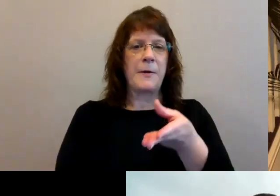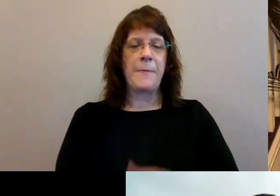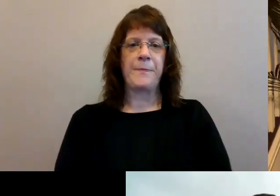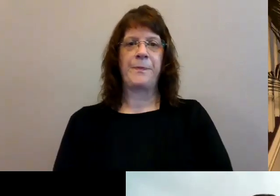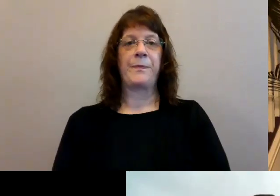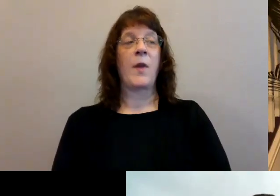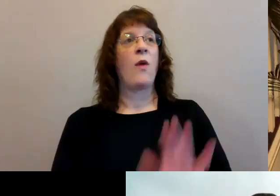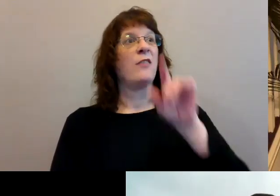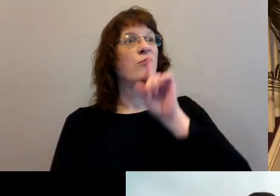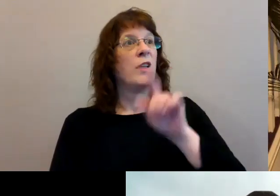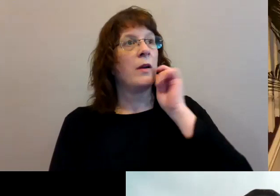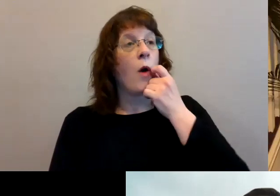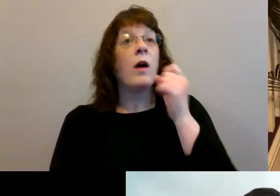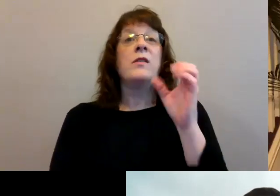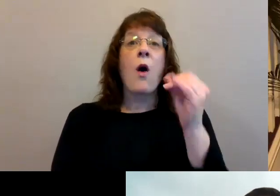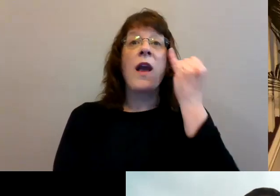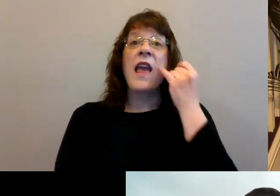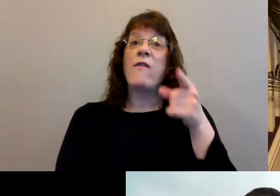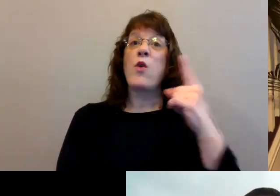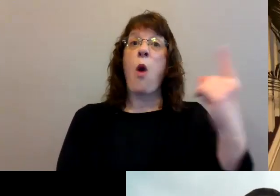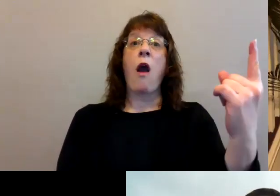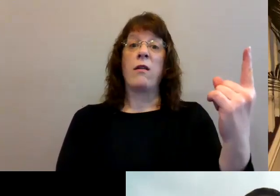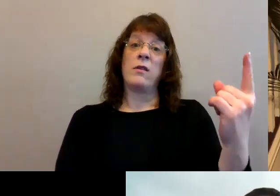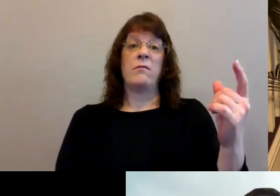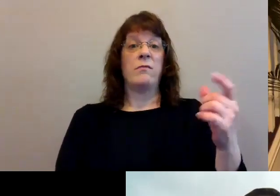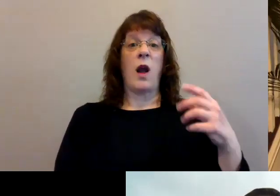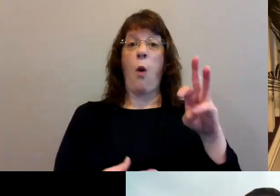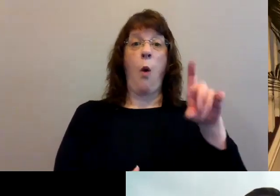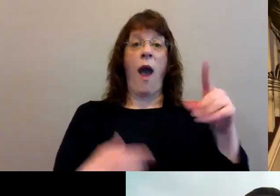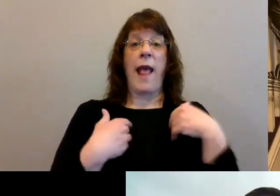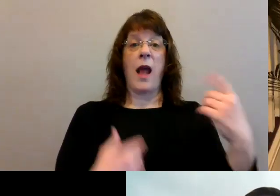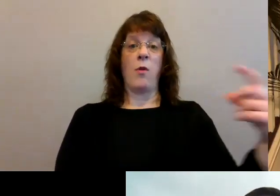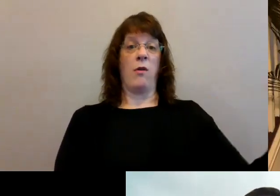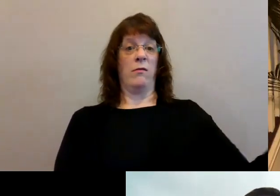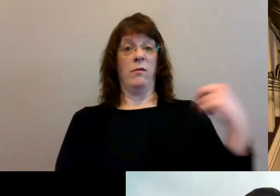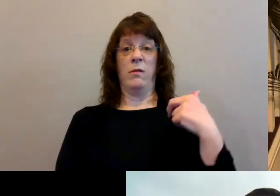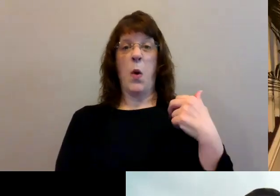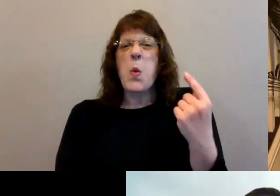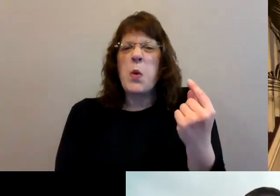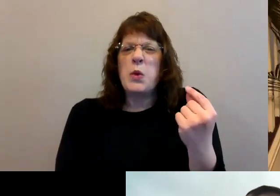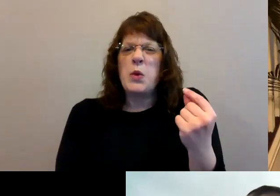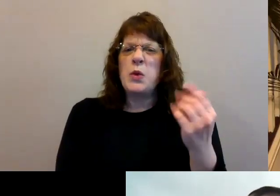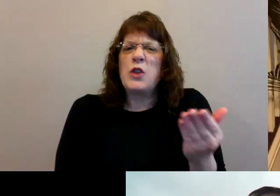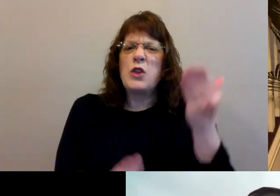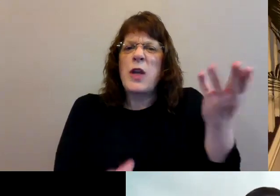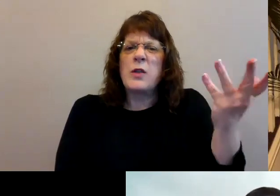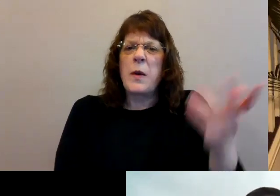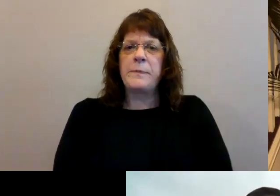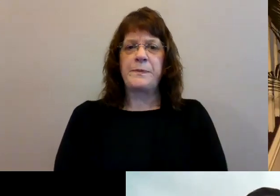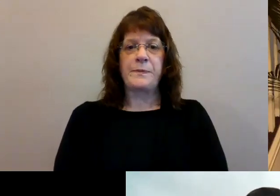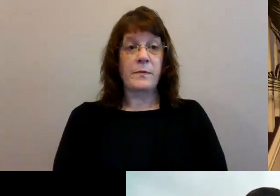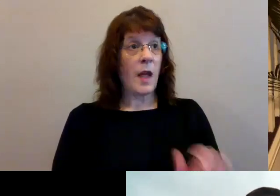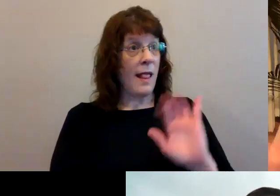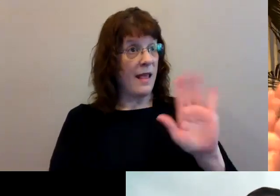cool. Yeah. So if you are approached by a wild animal, what would you suggest that you do? Like in